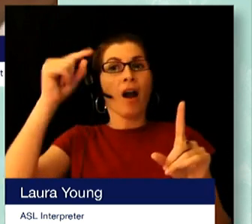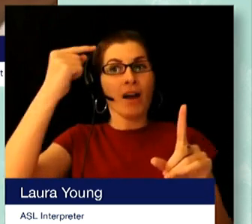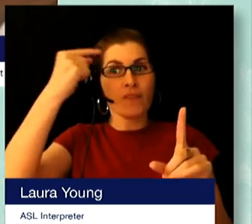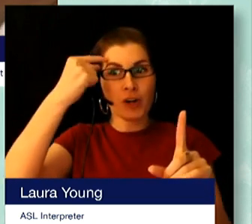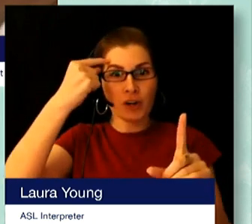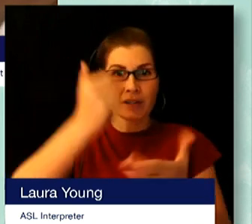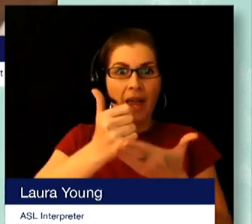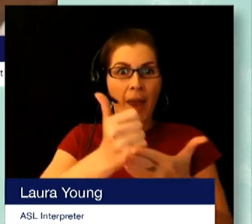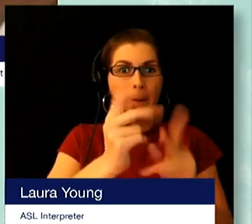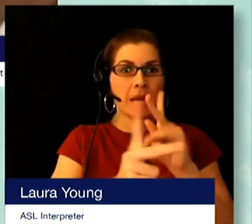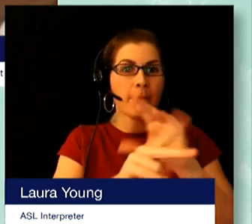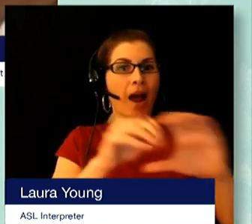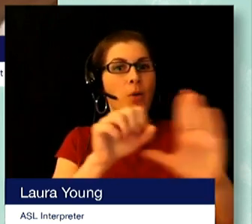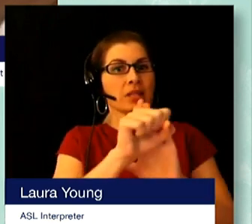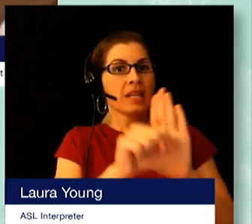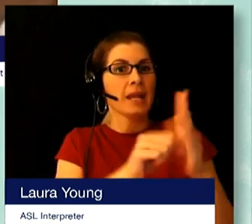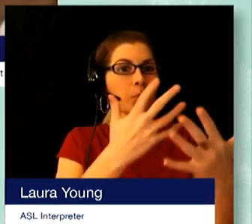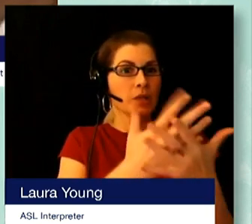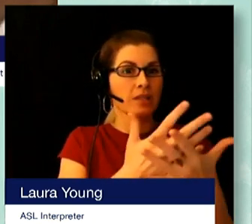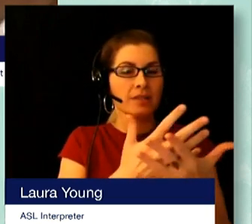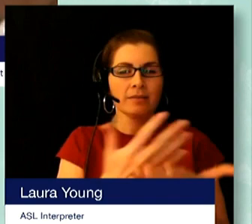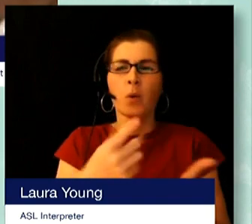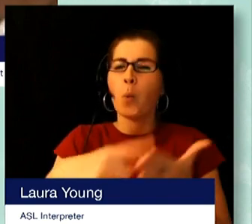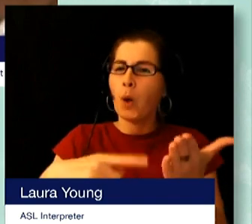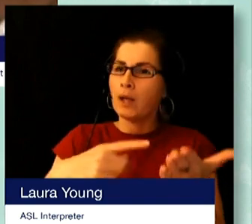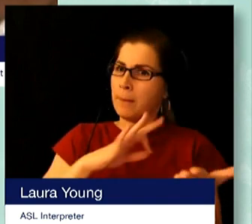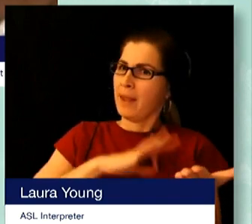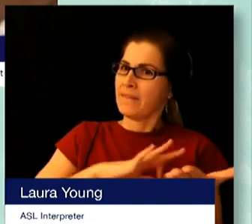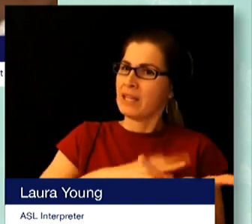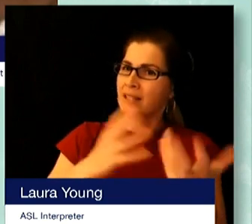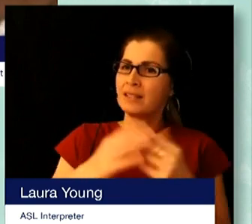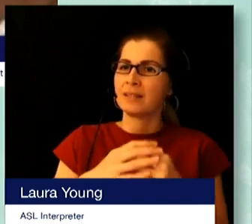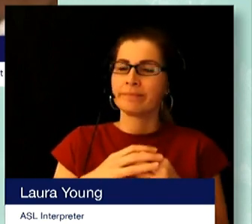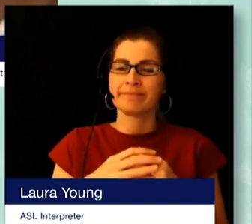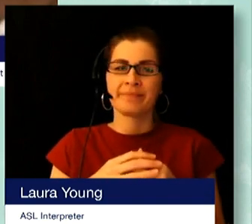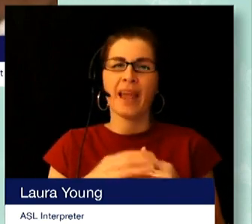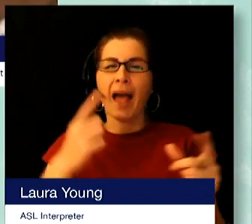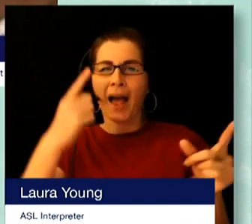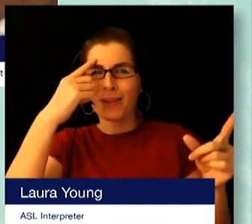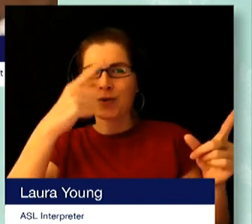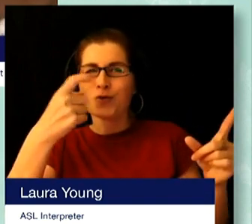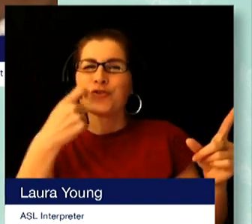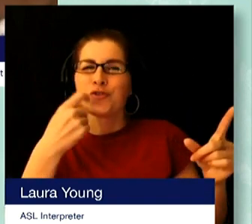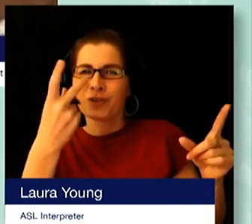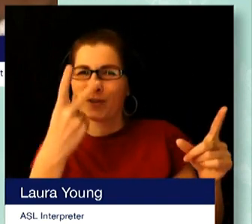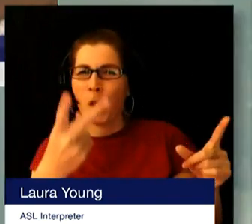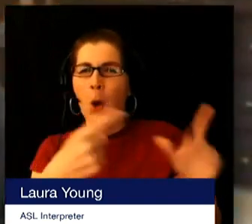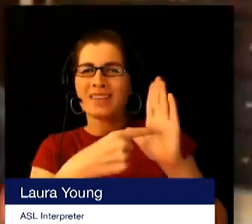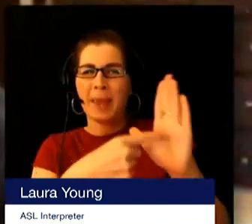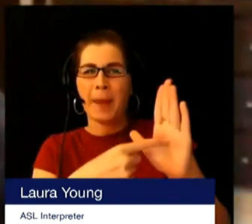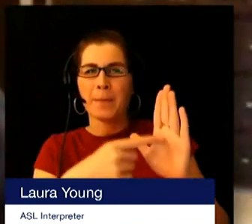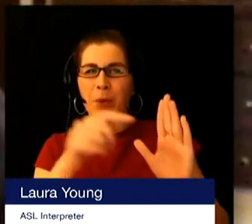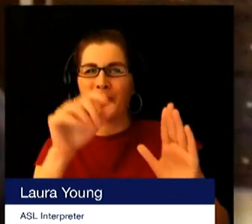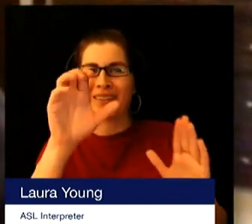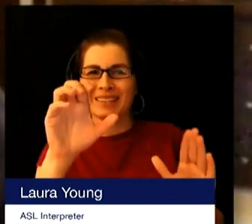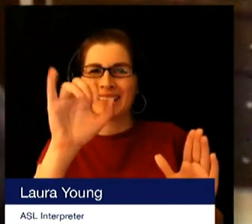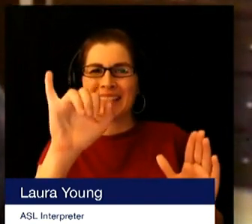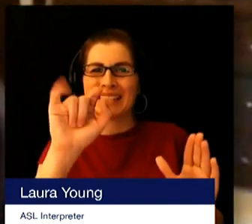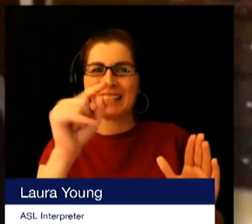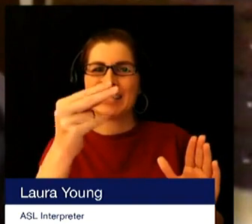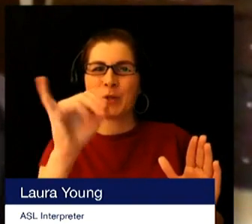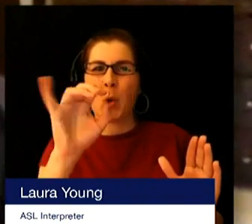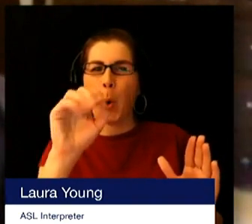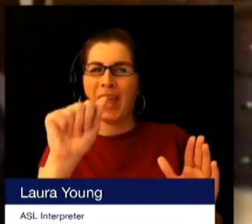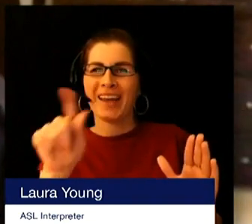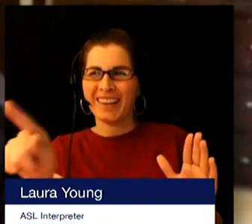people out of state prisons and liberate people from prison? You know, I think you just saw an example listening to Cyntoia. You know, there we have somebody who's giving